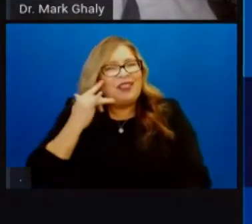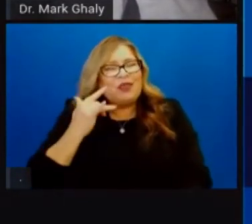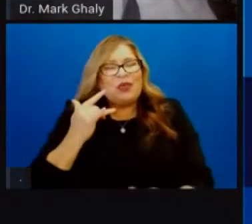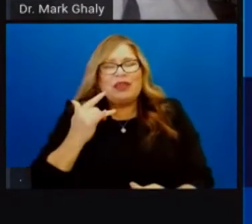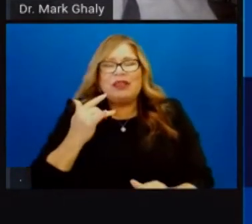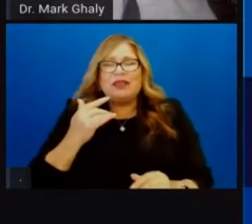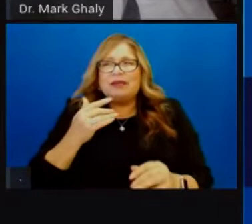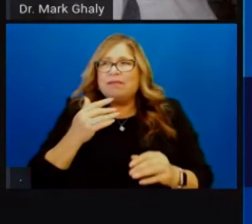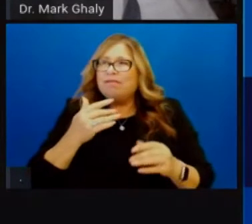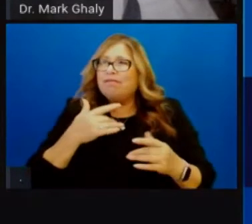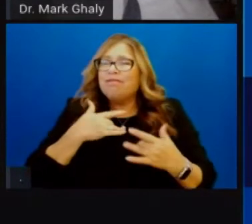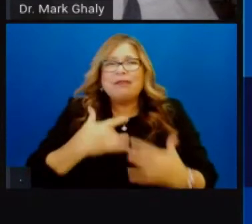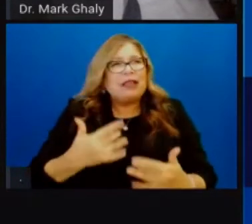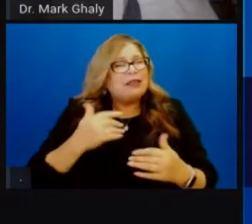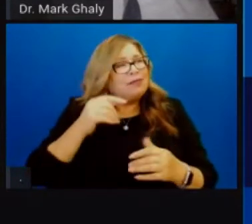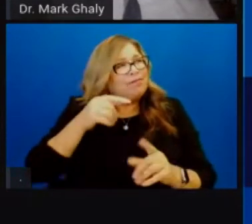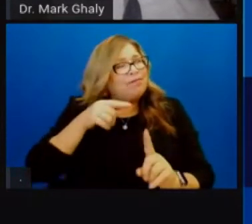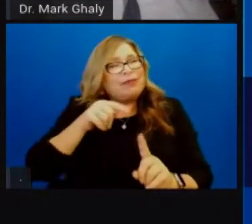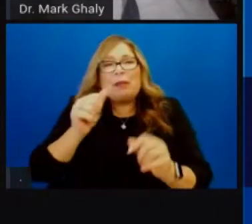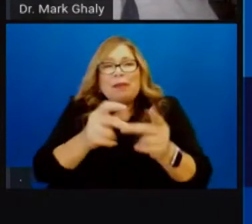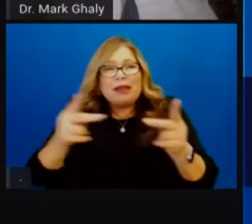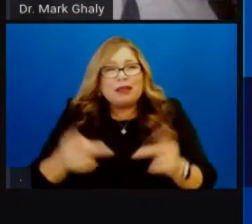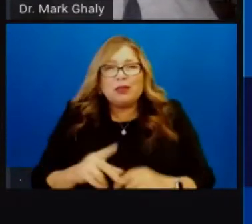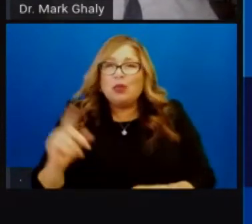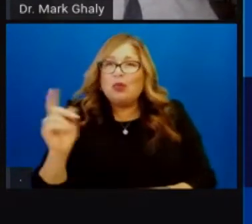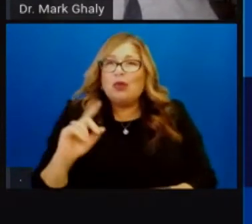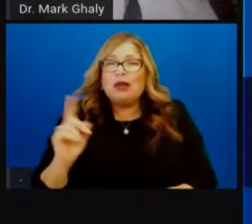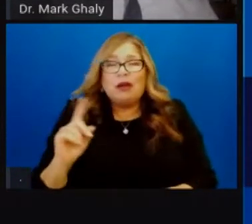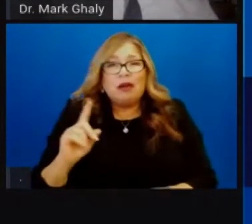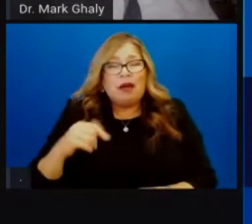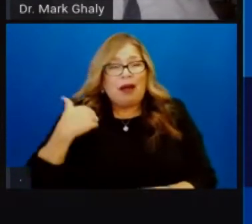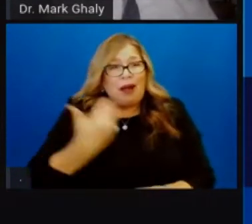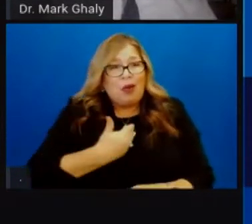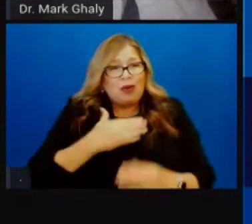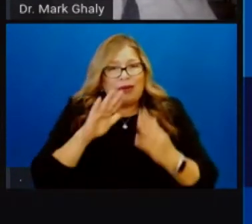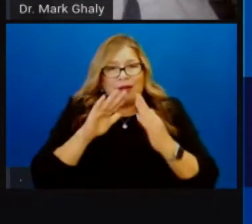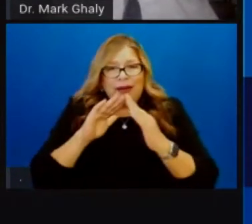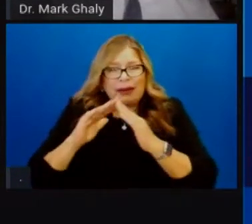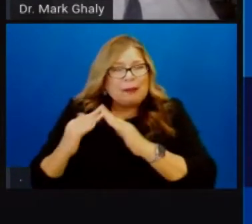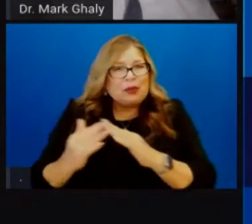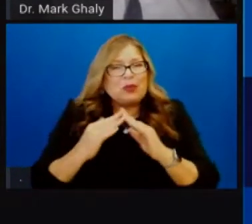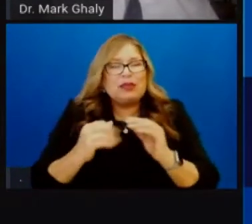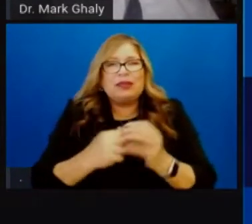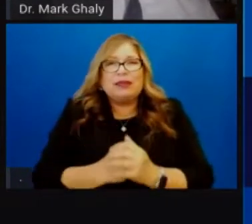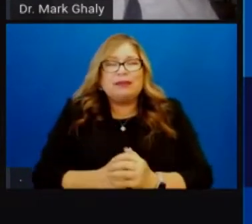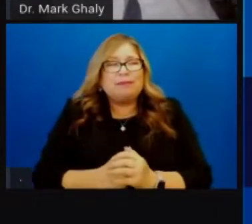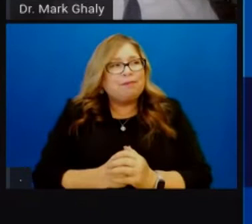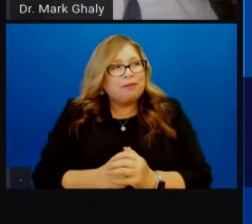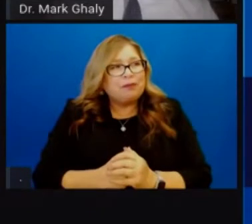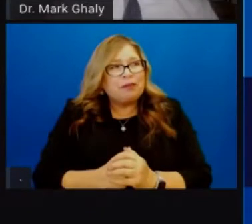that is a place where our communities are